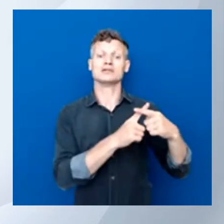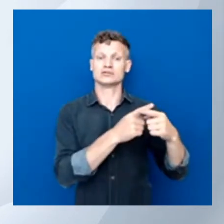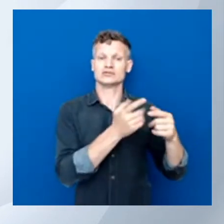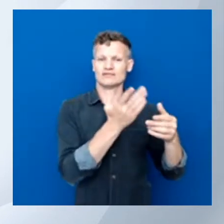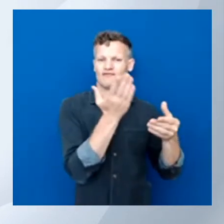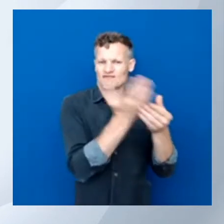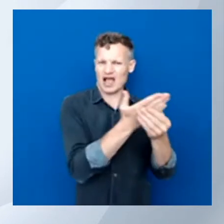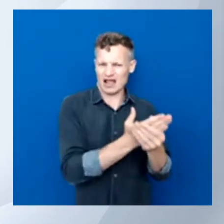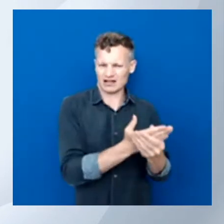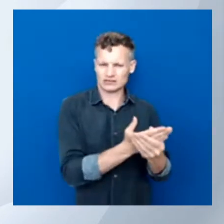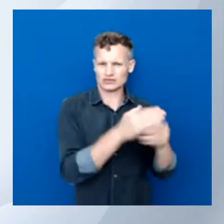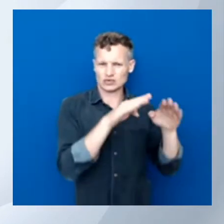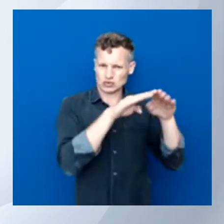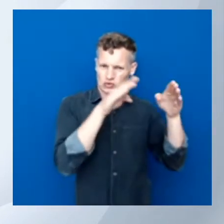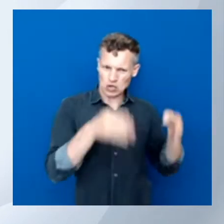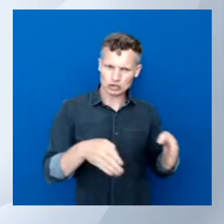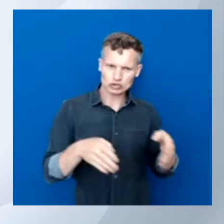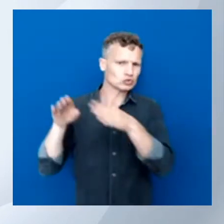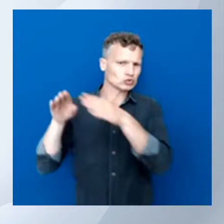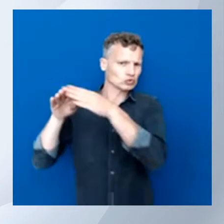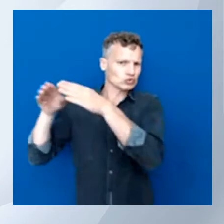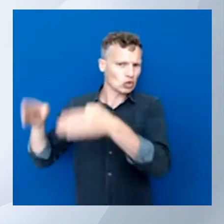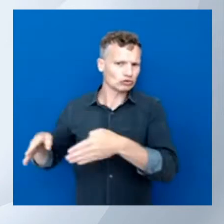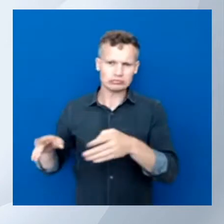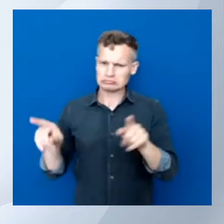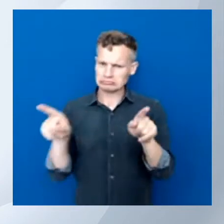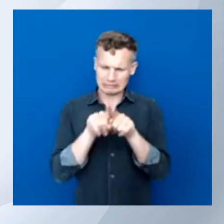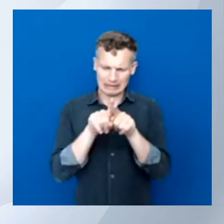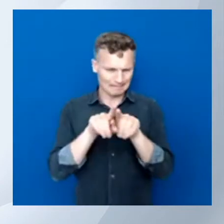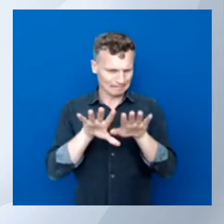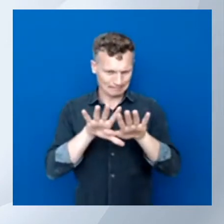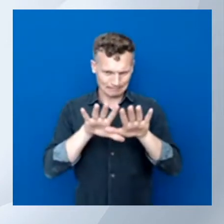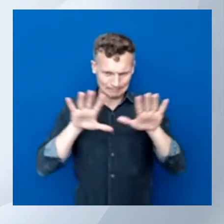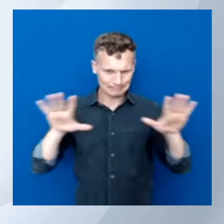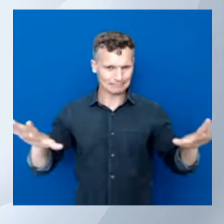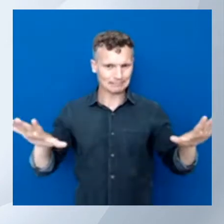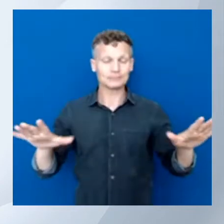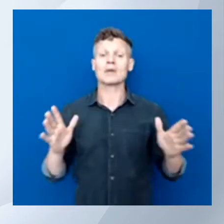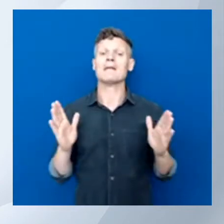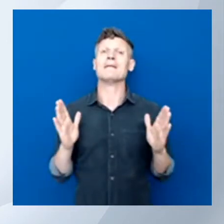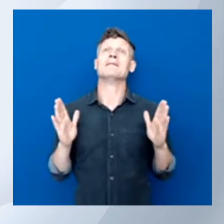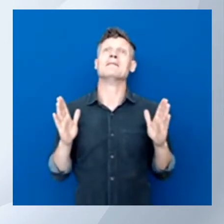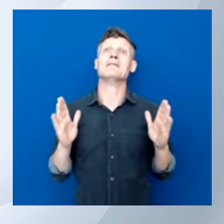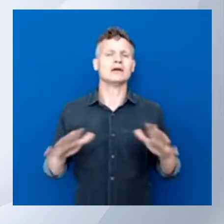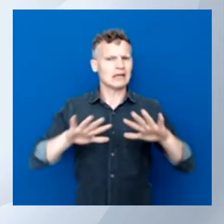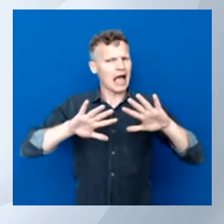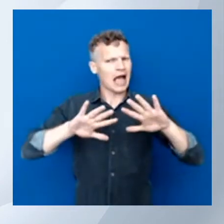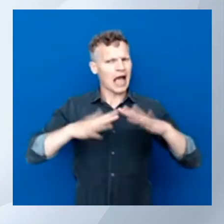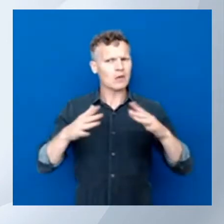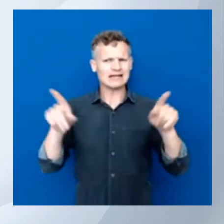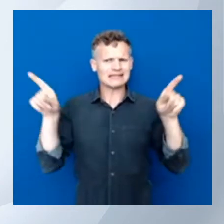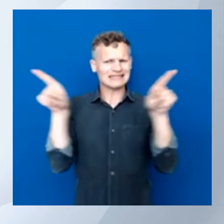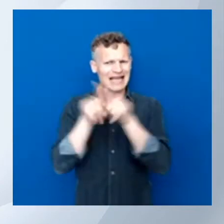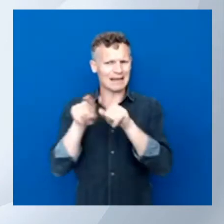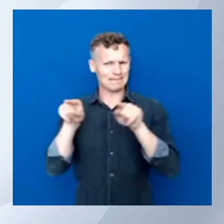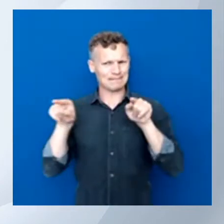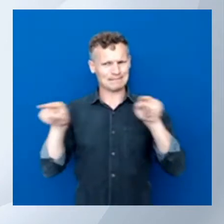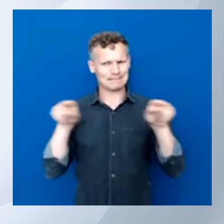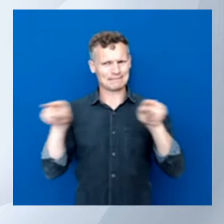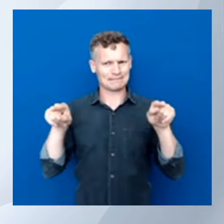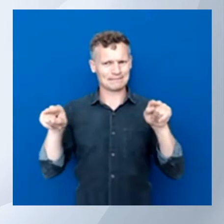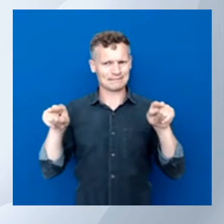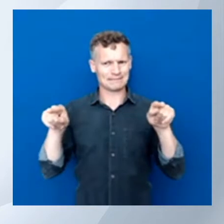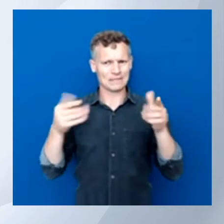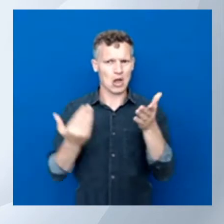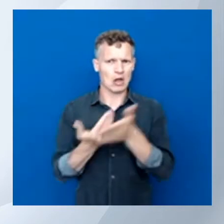this case, you would have to have some sort of mechanism for synchronizing that data. In the scenario that I painted at the start, which is a